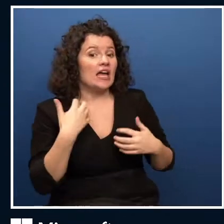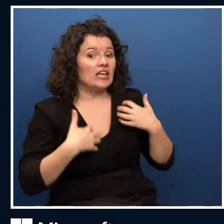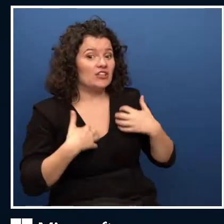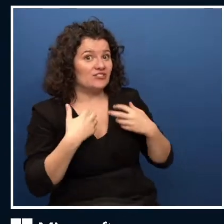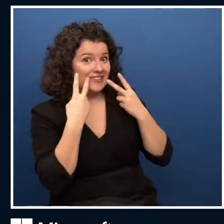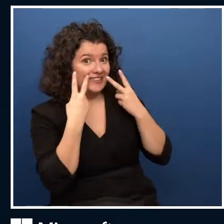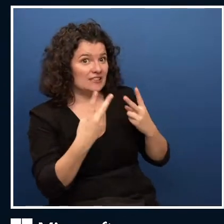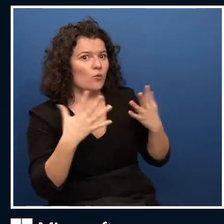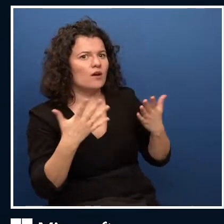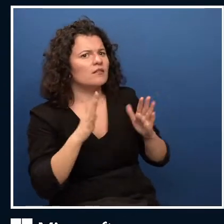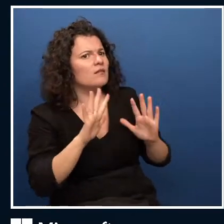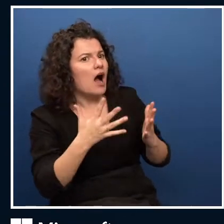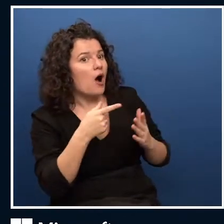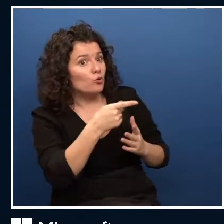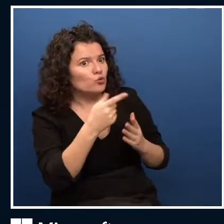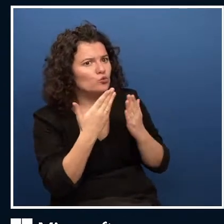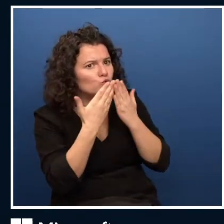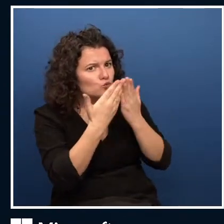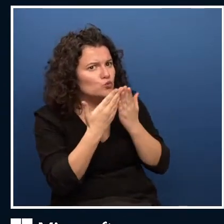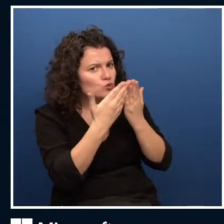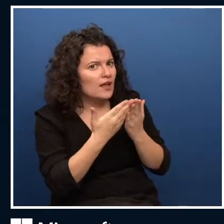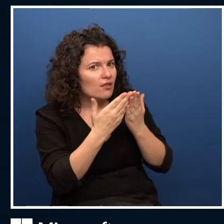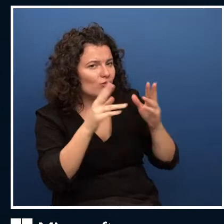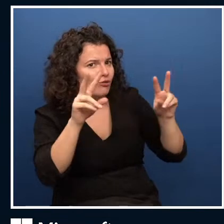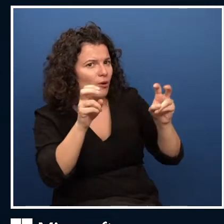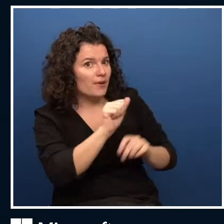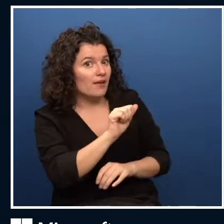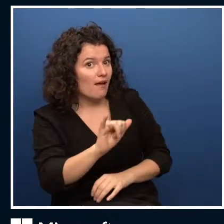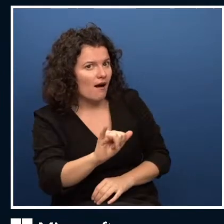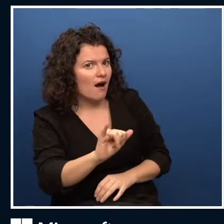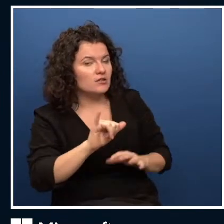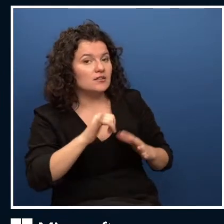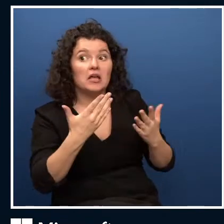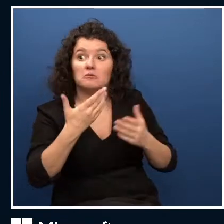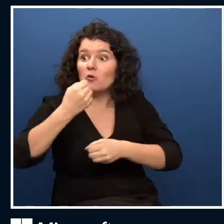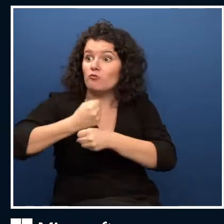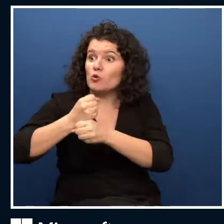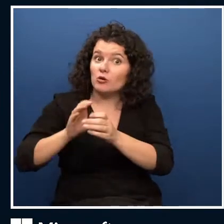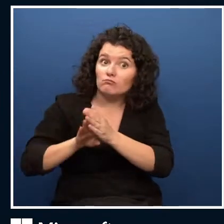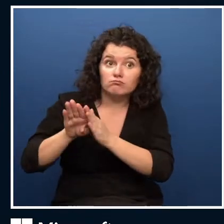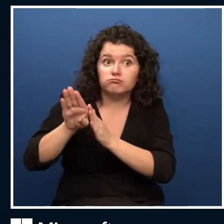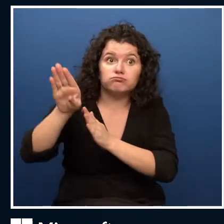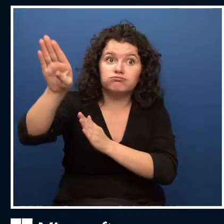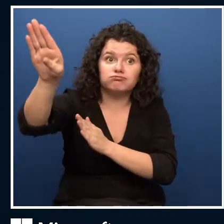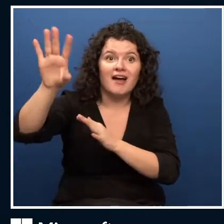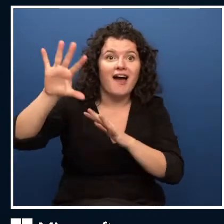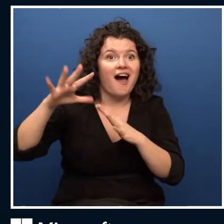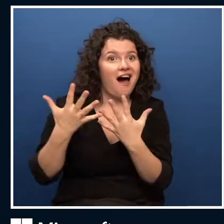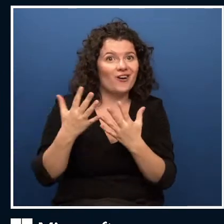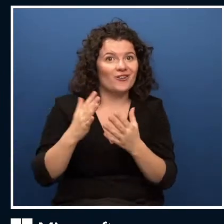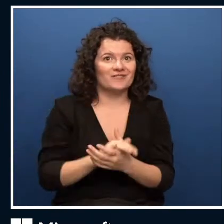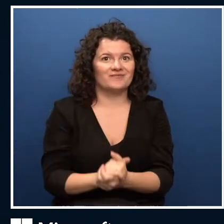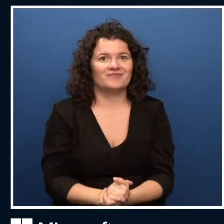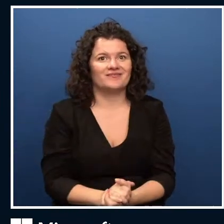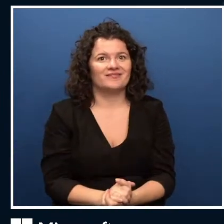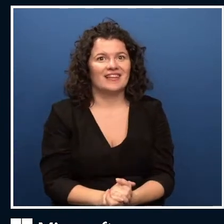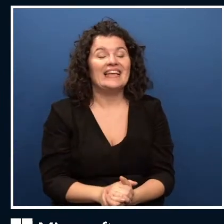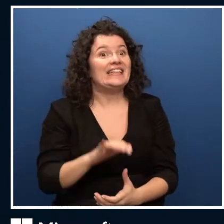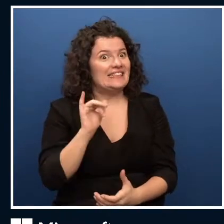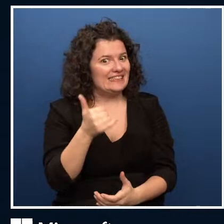to become successful in the field of AI and ML. Yeah, I hope so too. Yeah, we have some really great students here to talk to